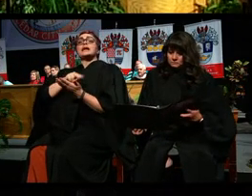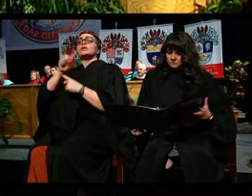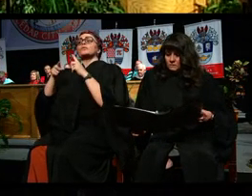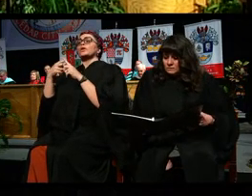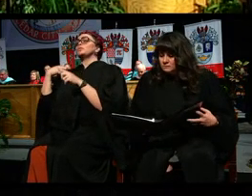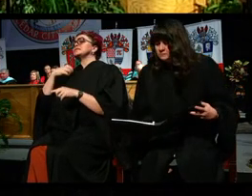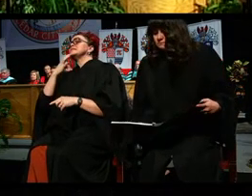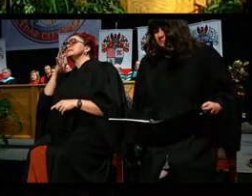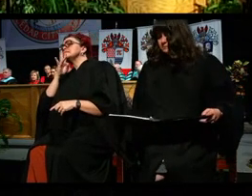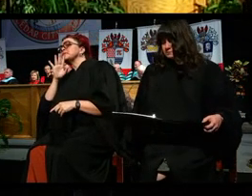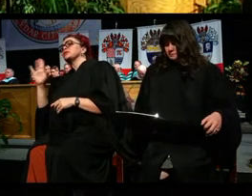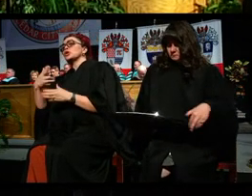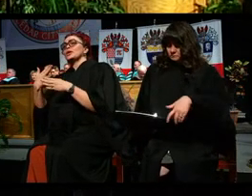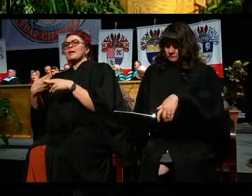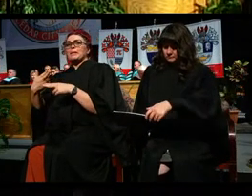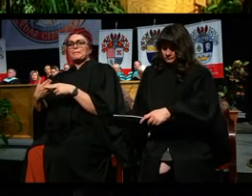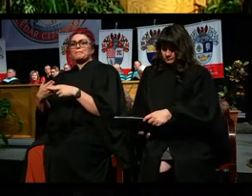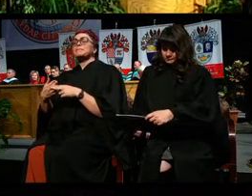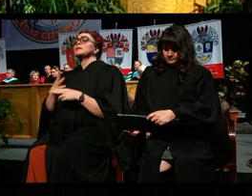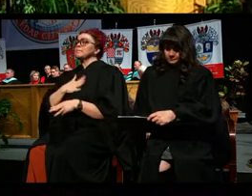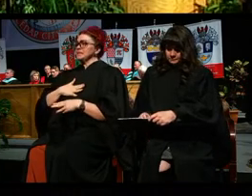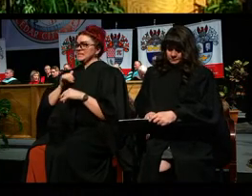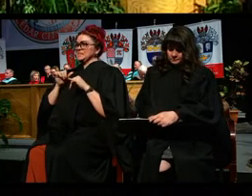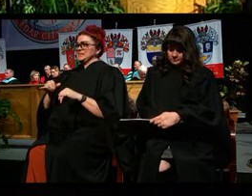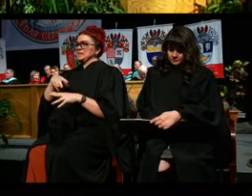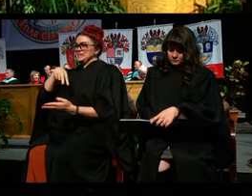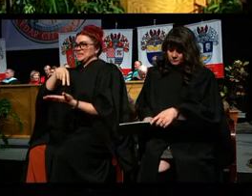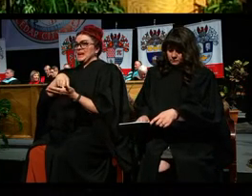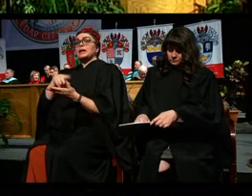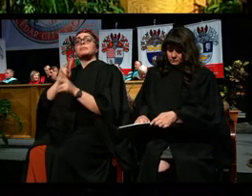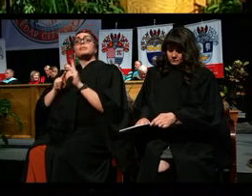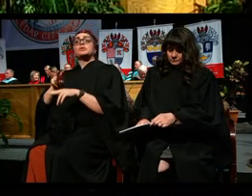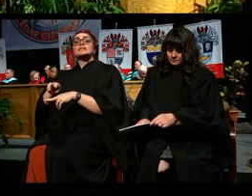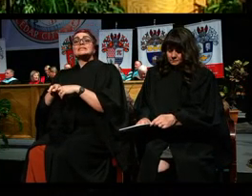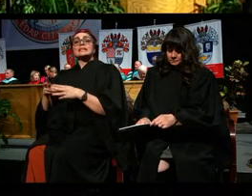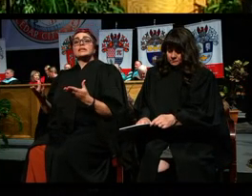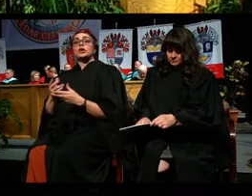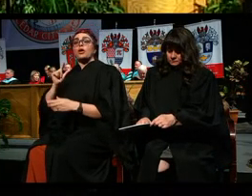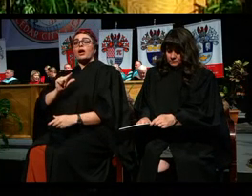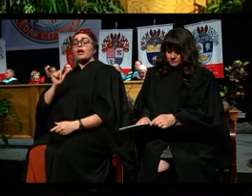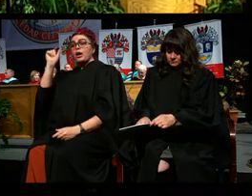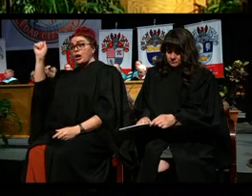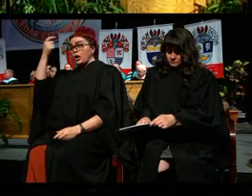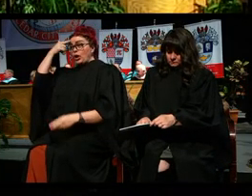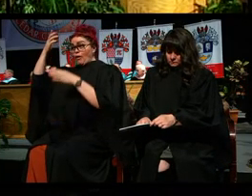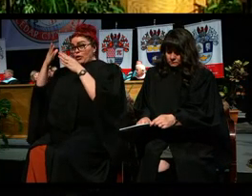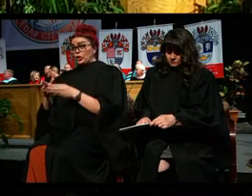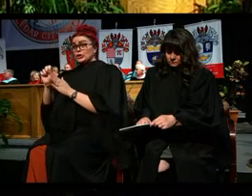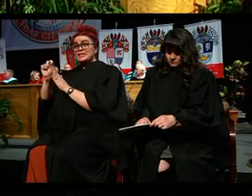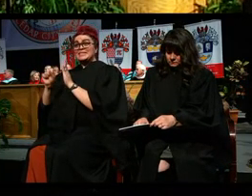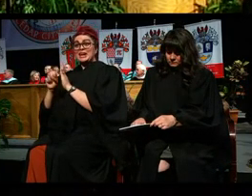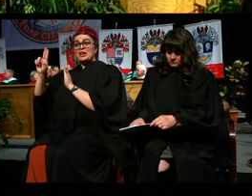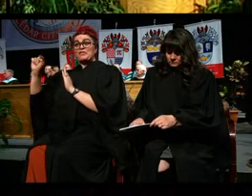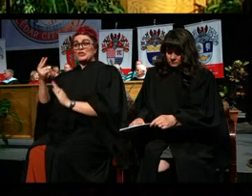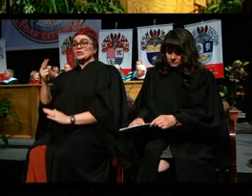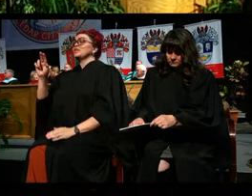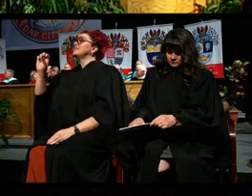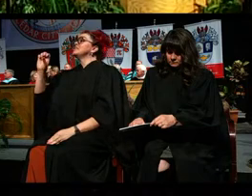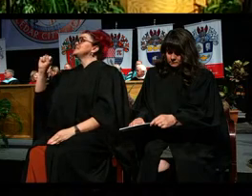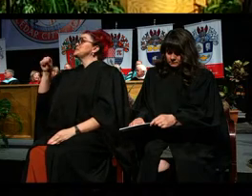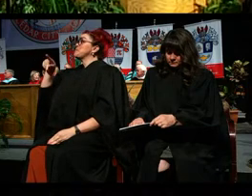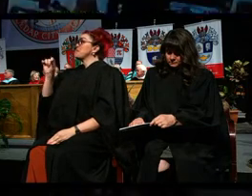remain standing. Those seated on the platform today include the Governor of the State of Utah, Spencer J. Cox.